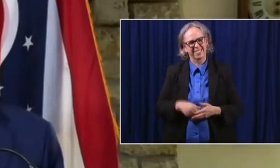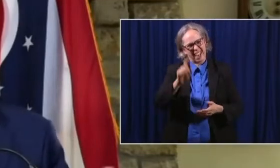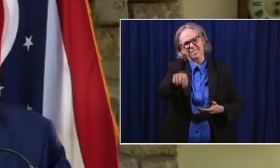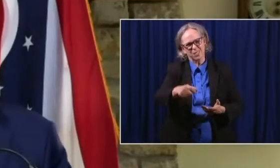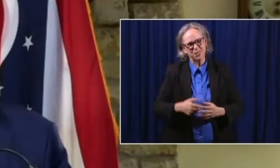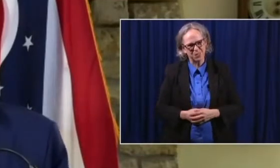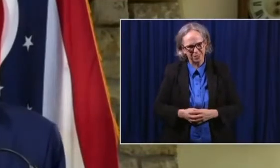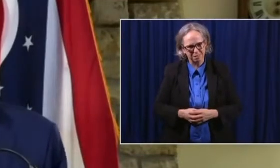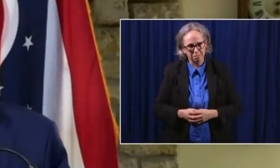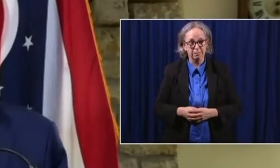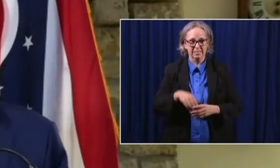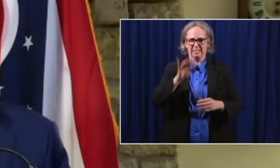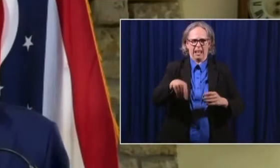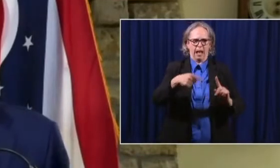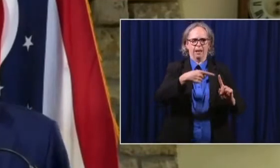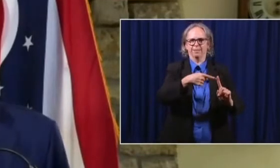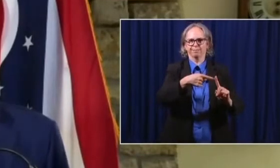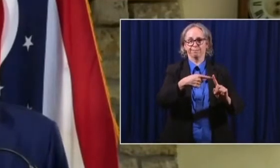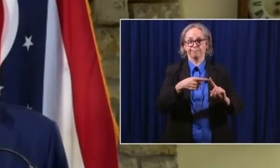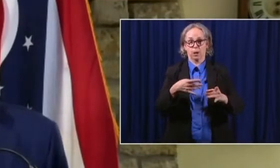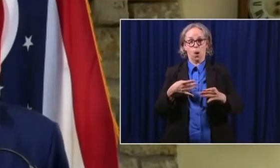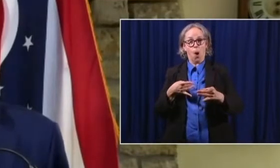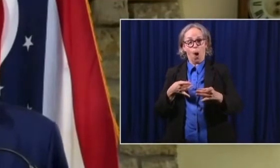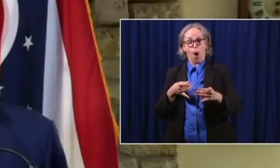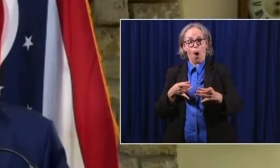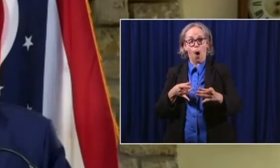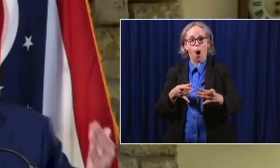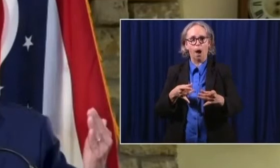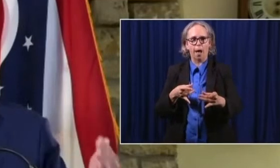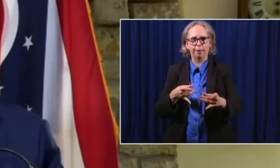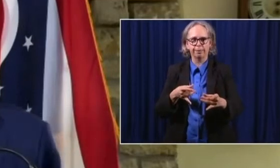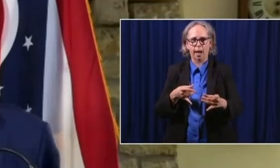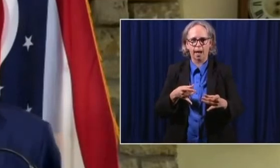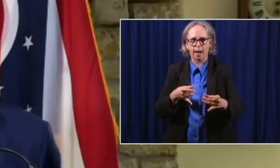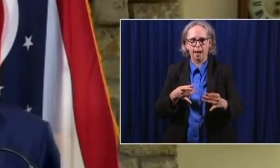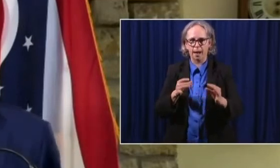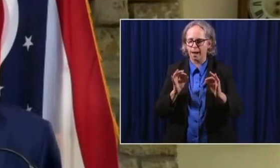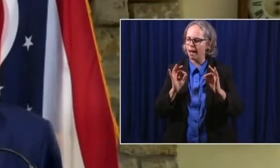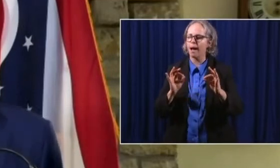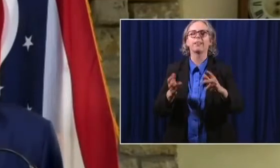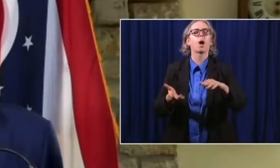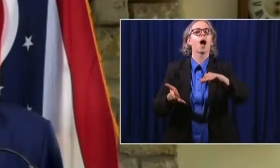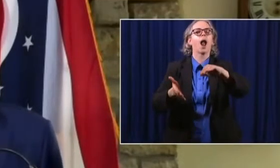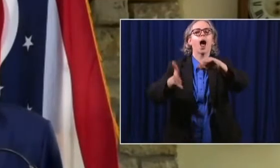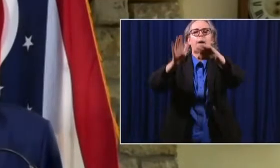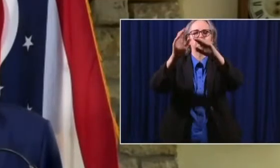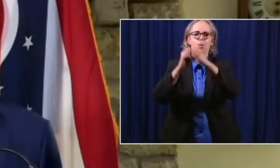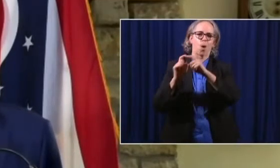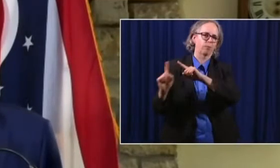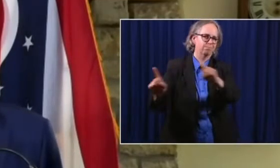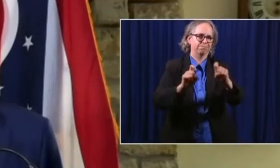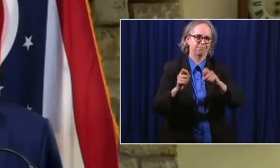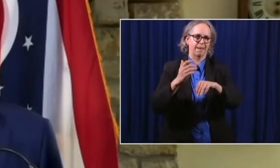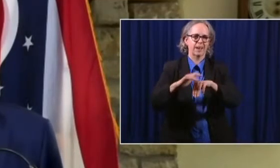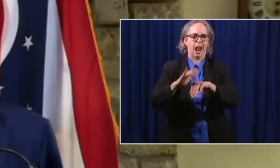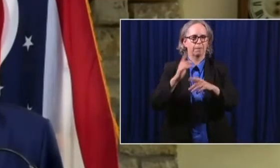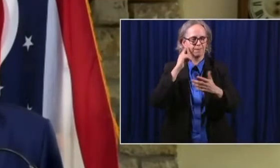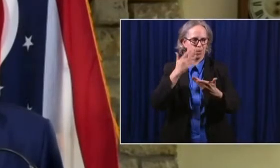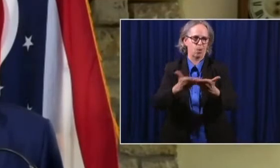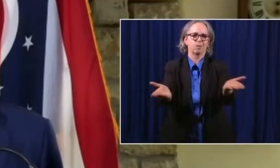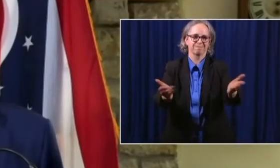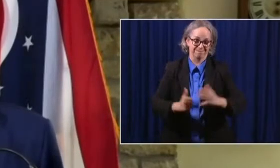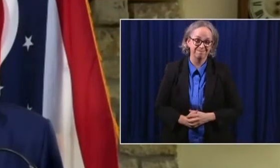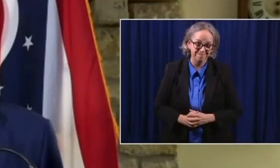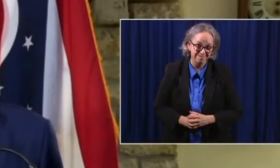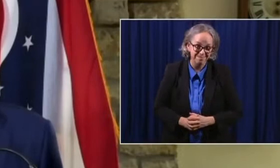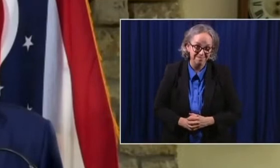is ironed out and figured out, that's going to increase testing rather dramatically.